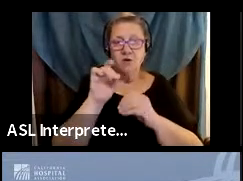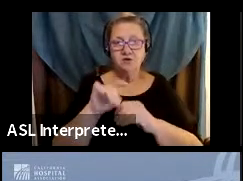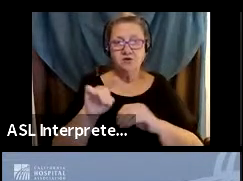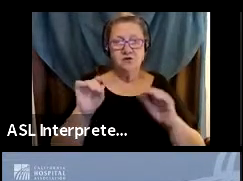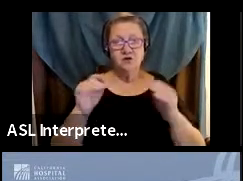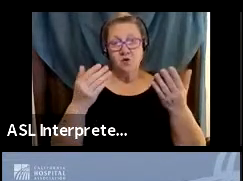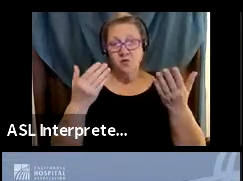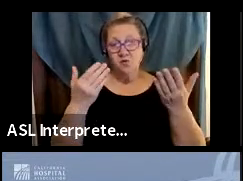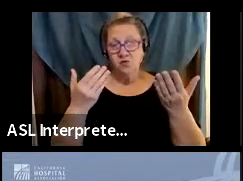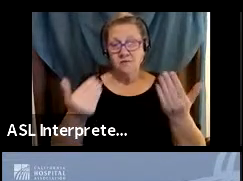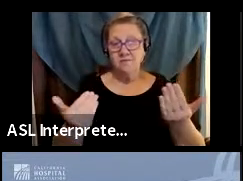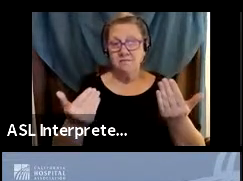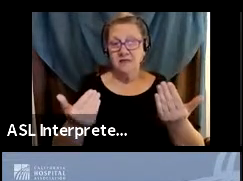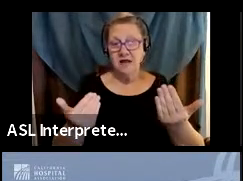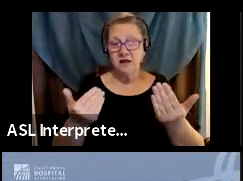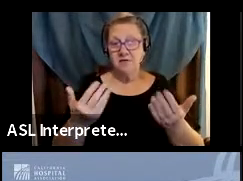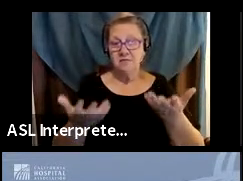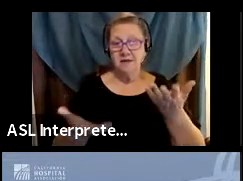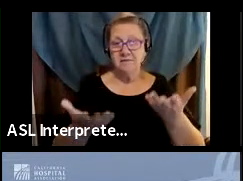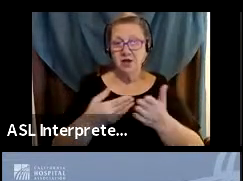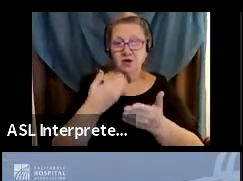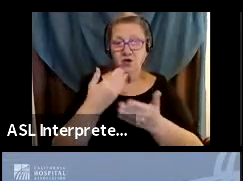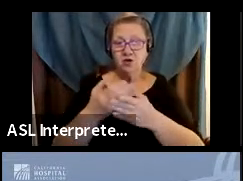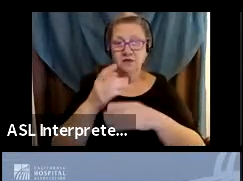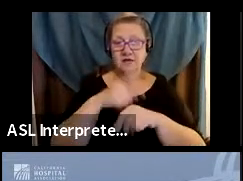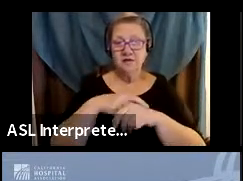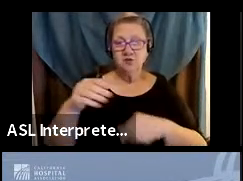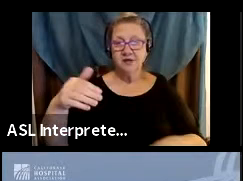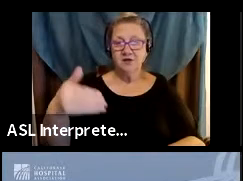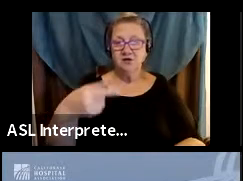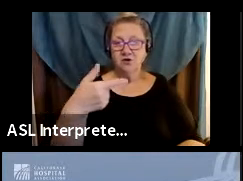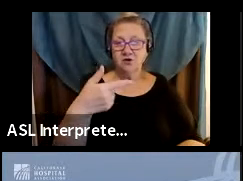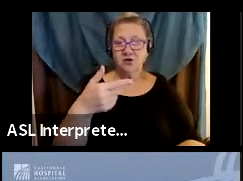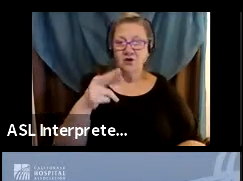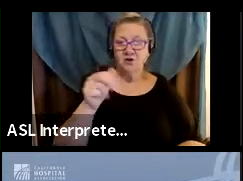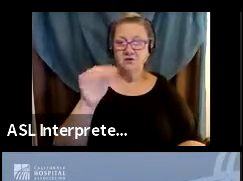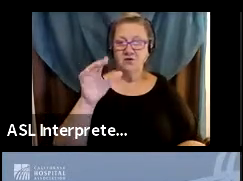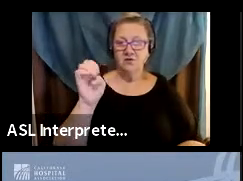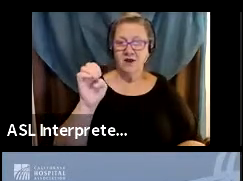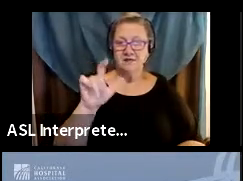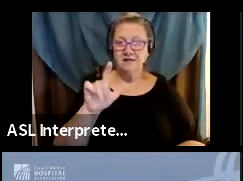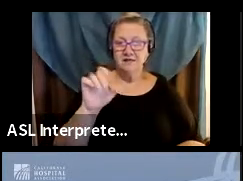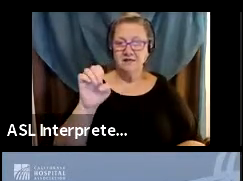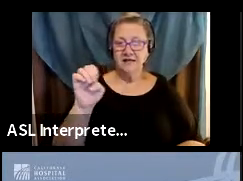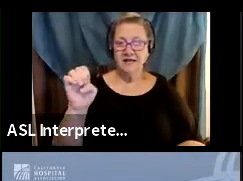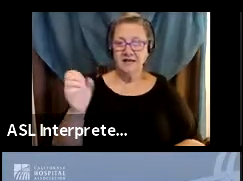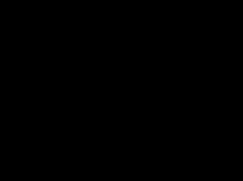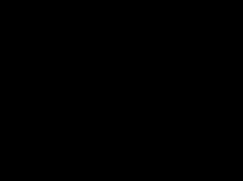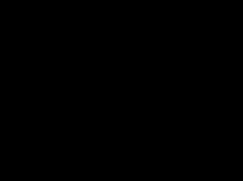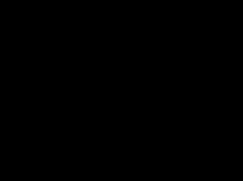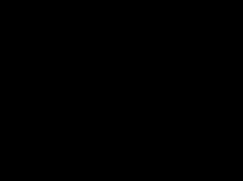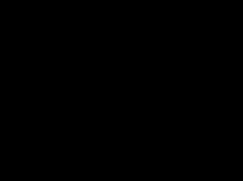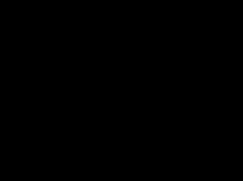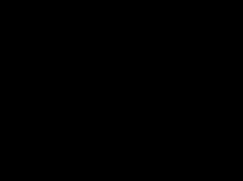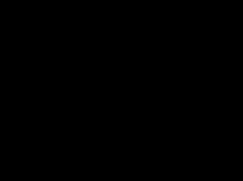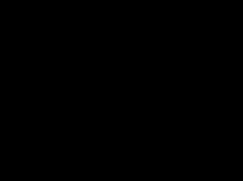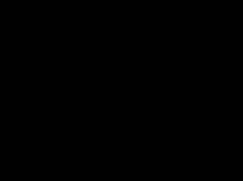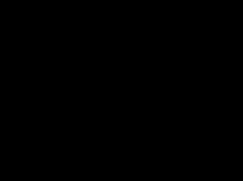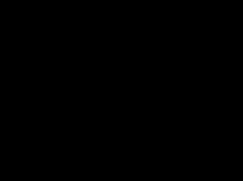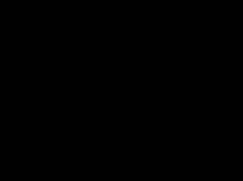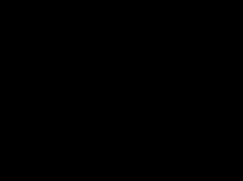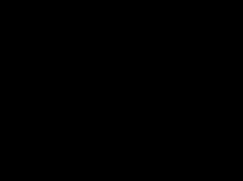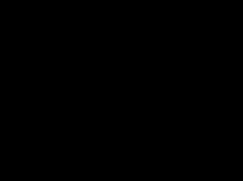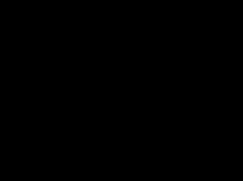time, Nadine and Erica, to introduce Grace Lee, who's here with us again. She was at an earlier